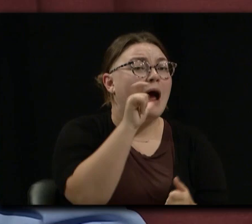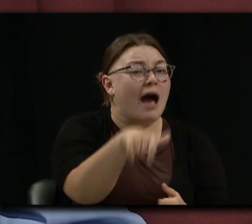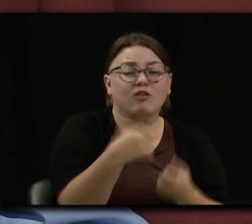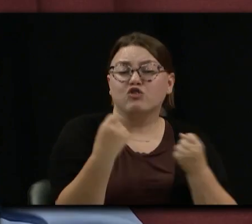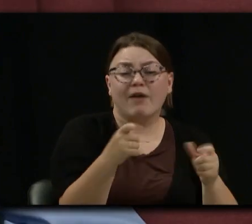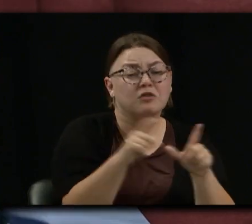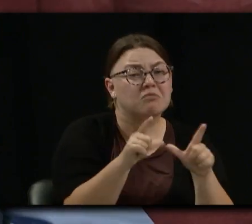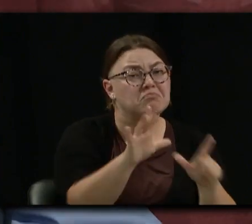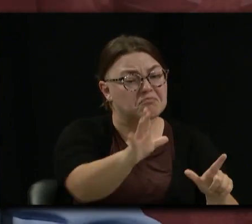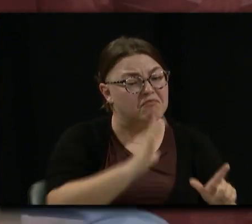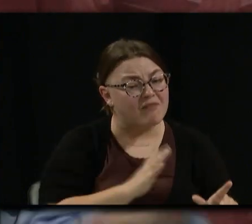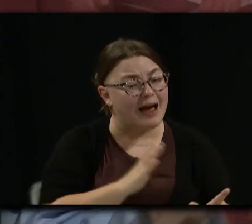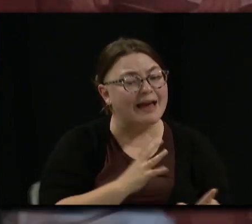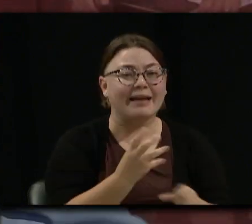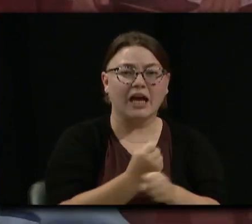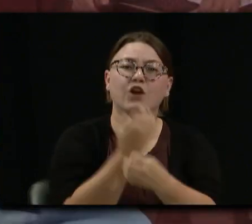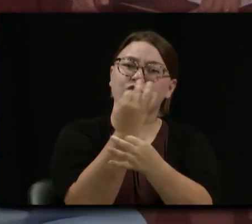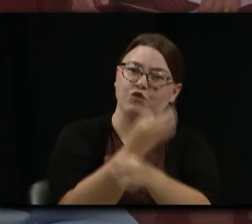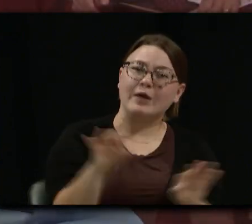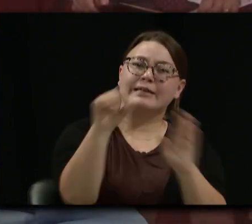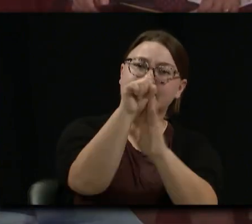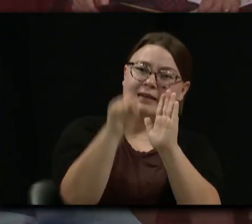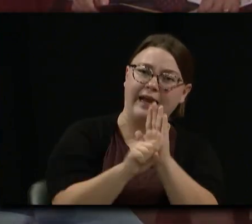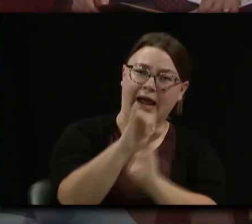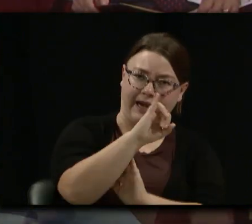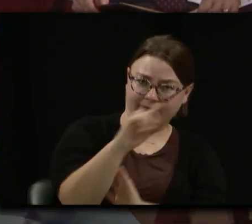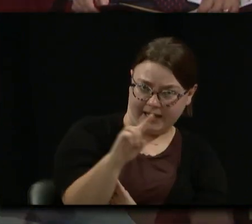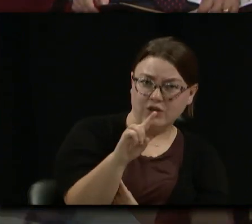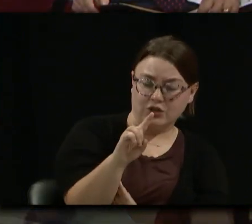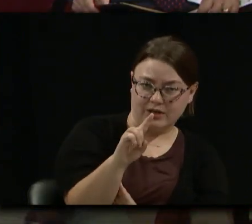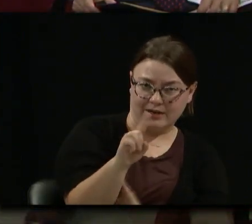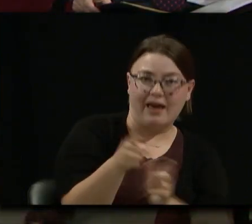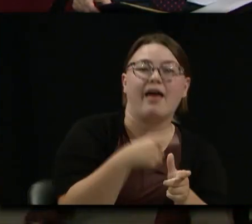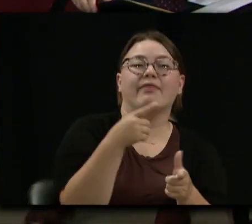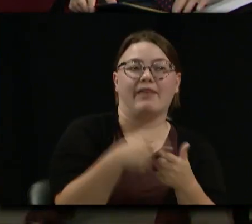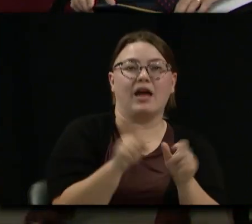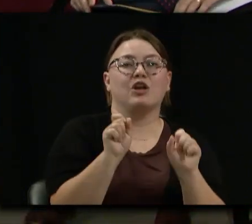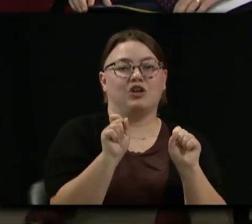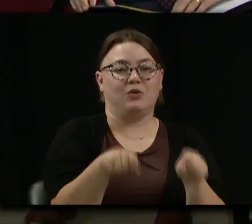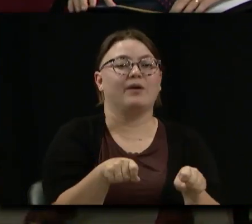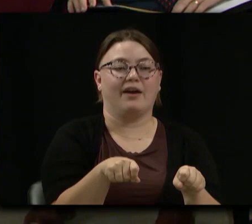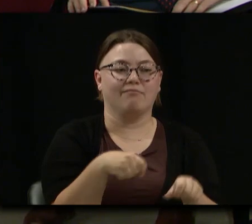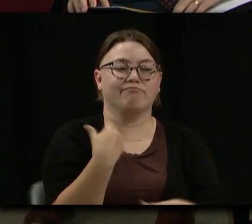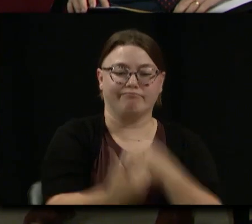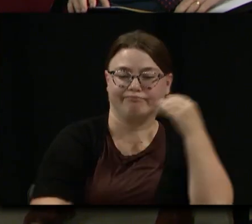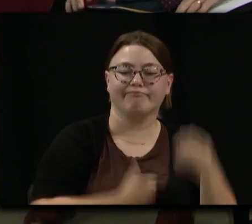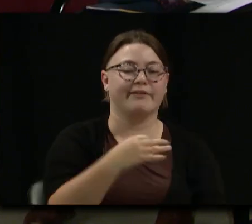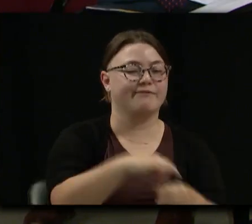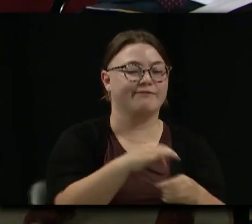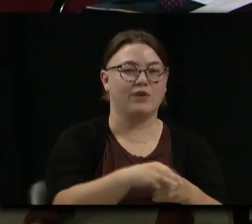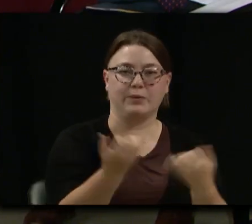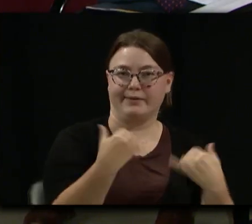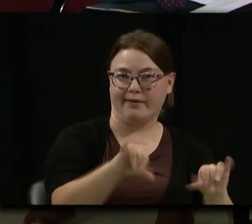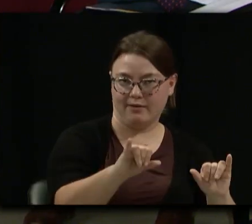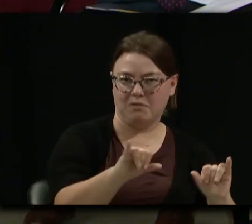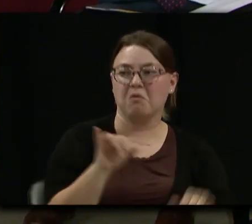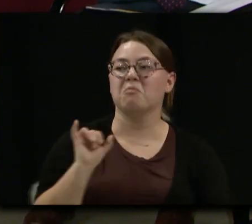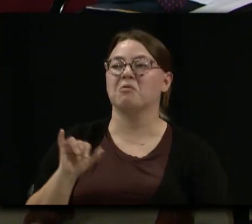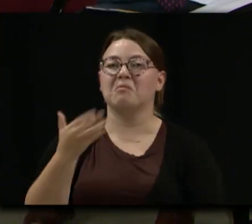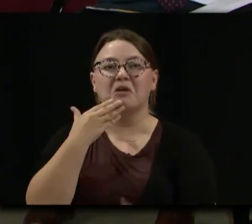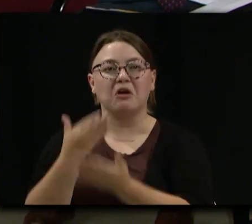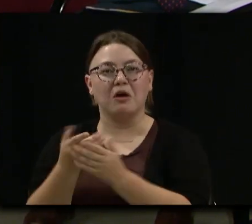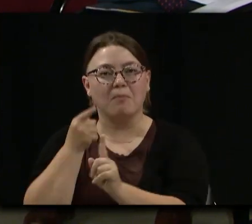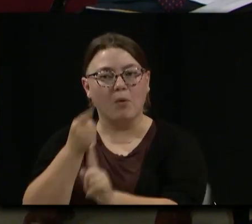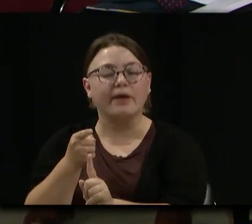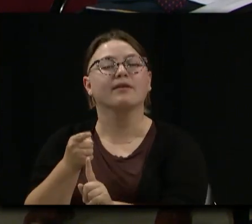get the free state ID, and you'll be good to go to make sure you're voting. No, that's really an important point, and I certainly think about it too.